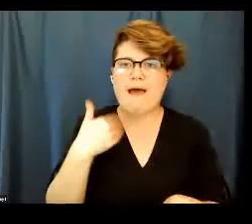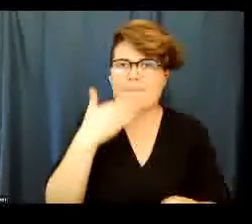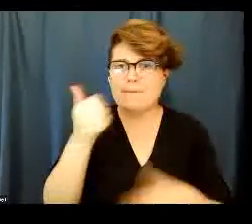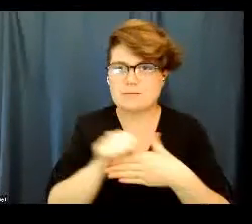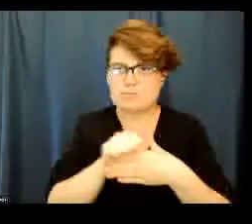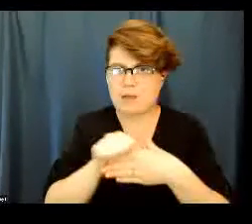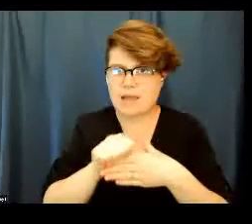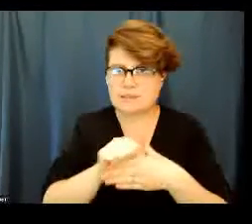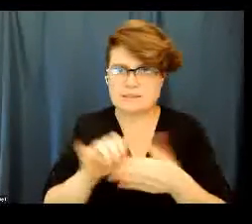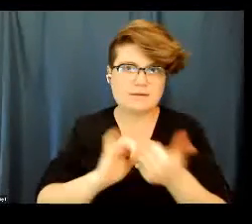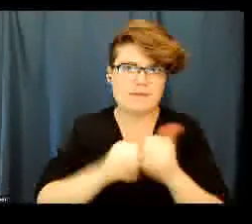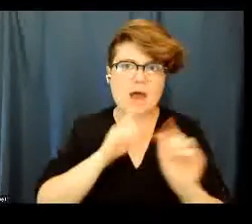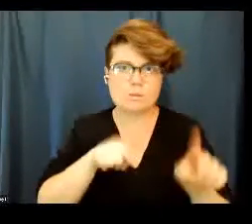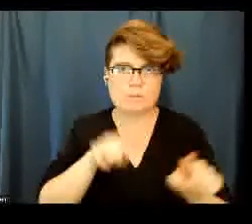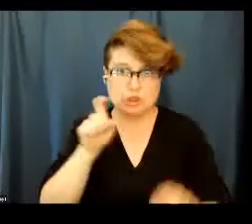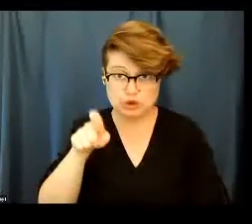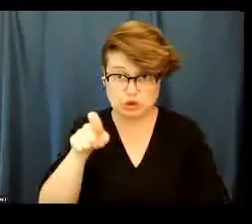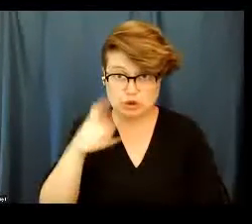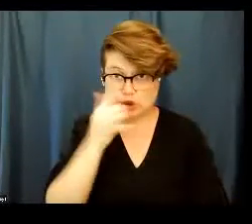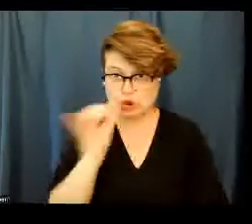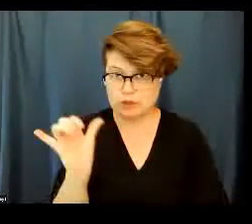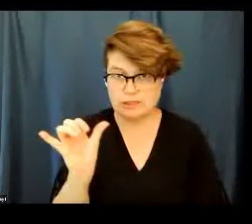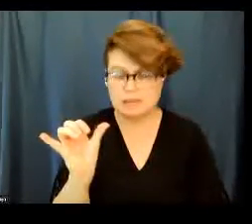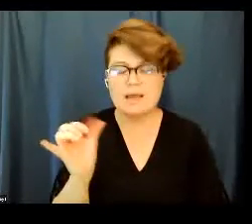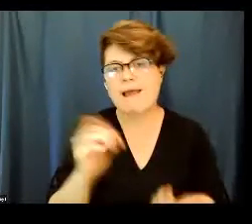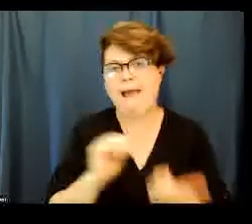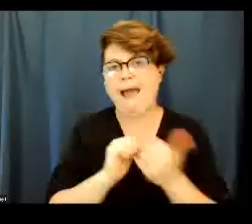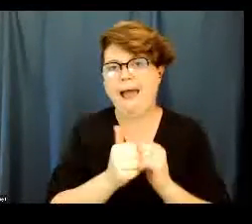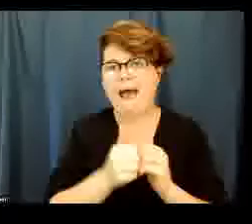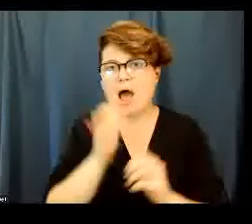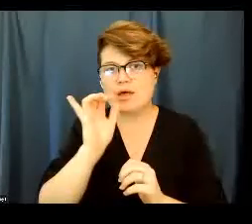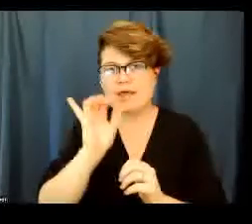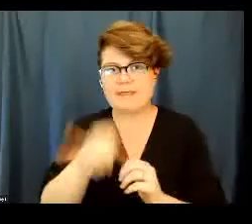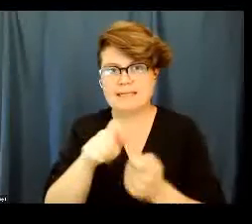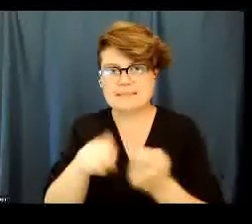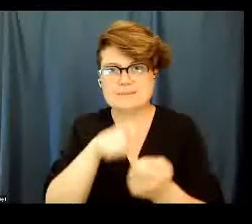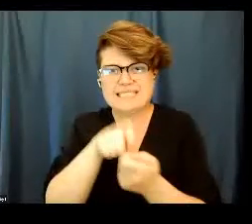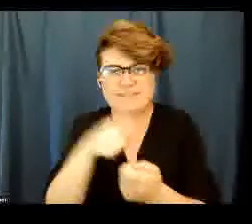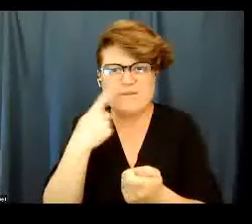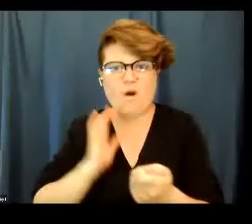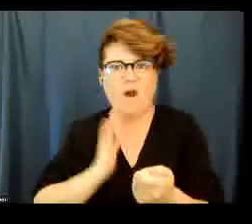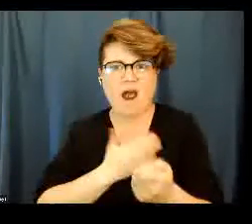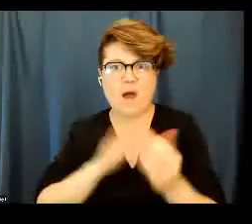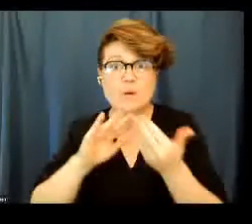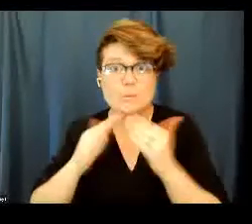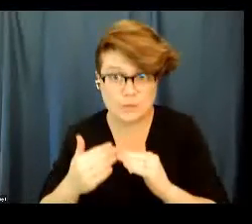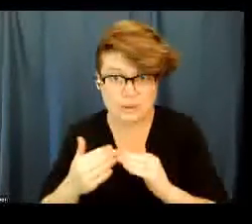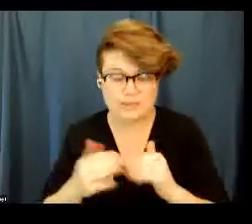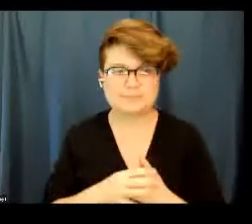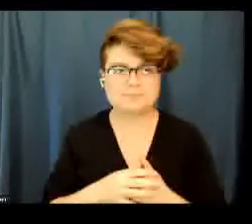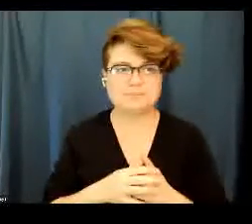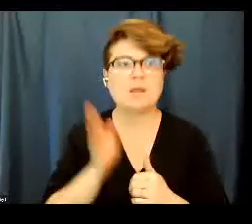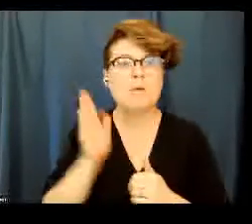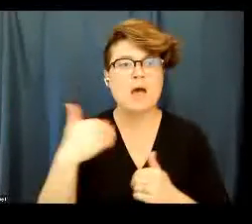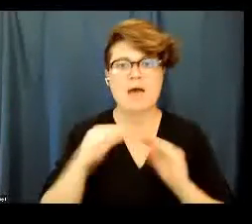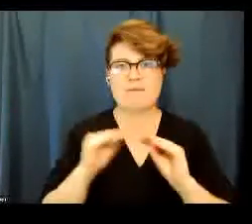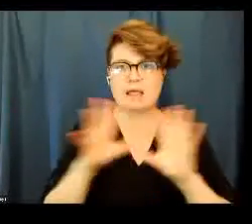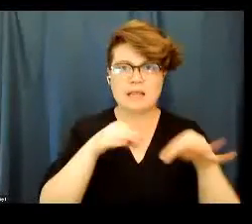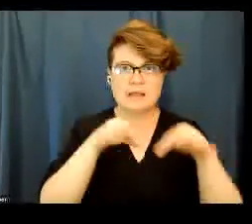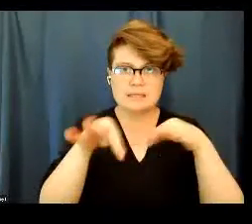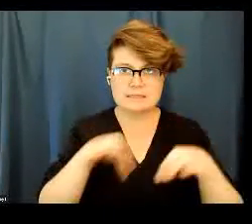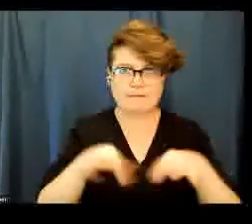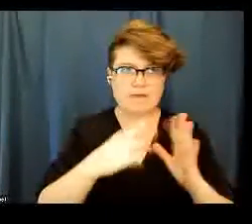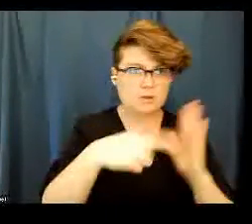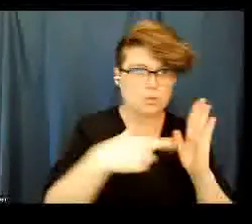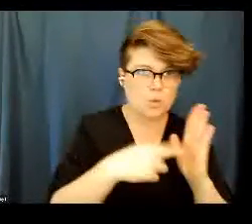responses should be looking like and how those responses are unique to our community. It's going to have clearly defined roles and expectations